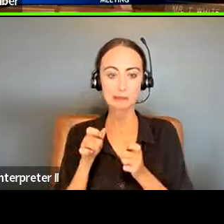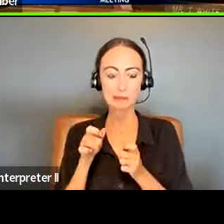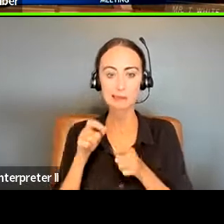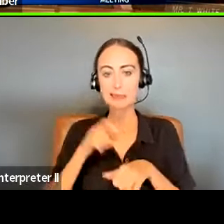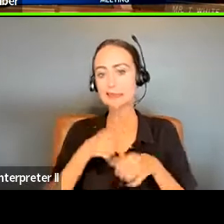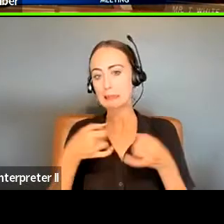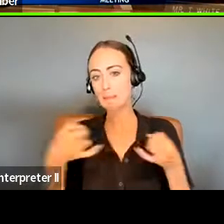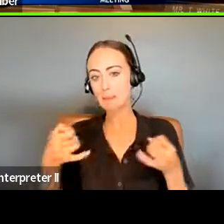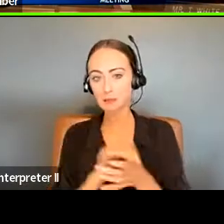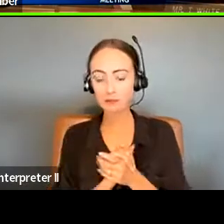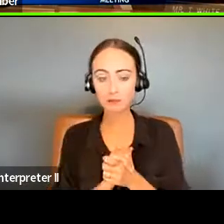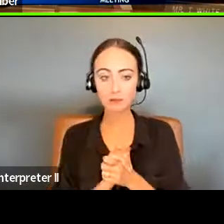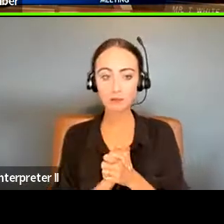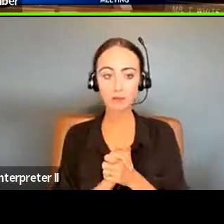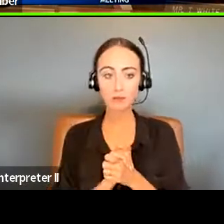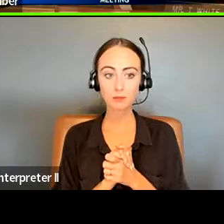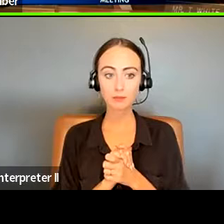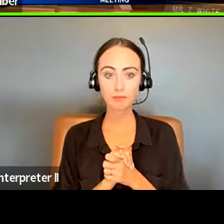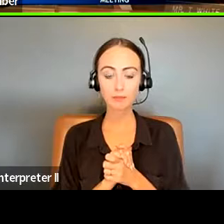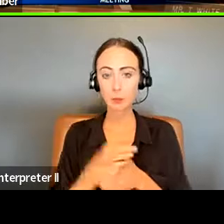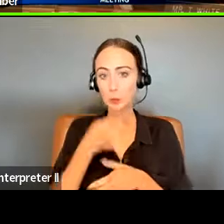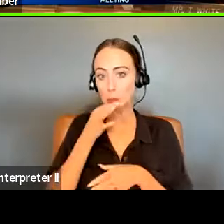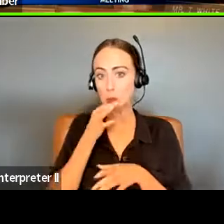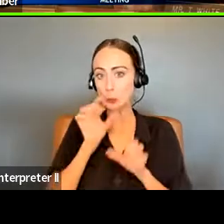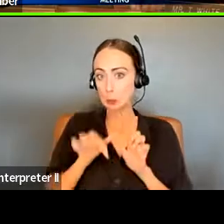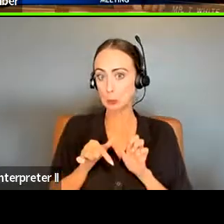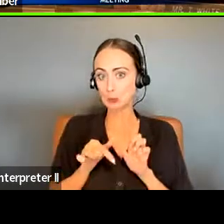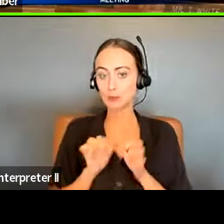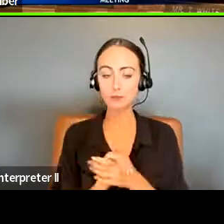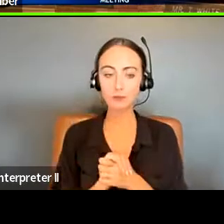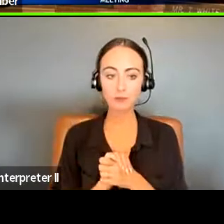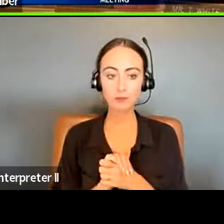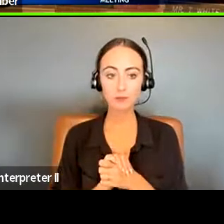timeline running out.